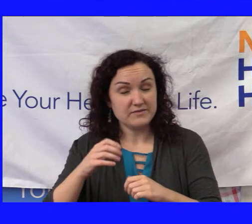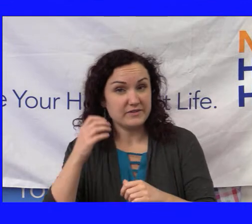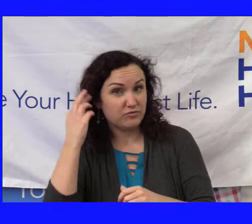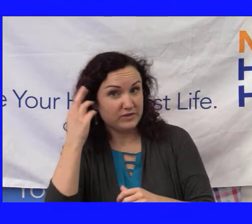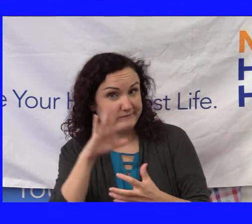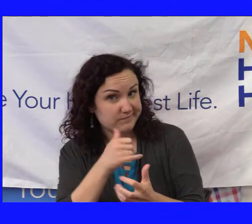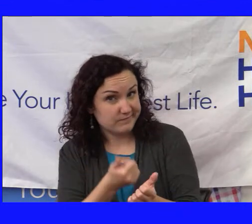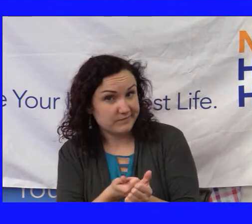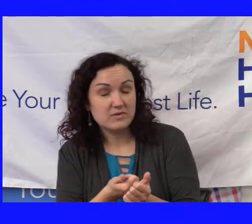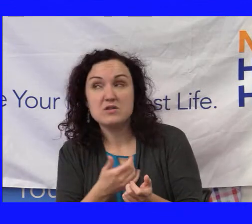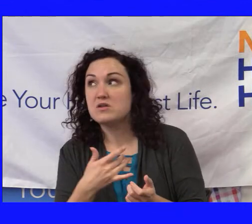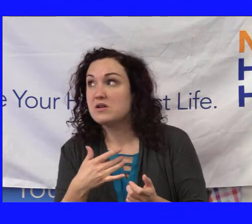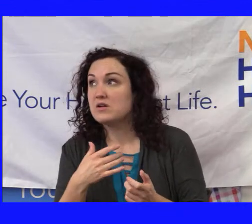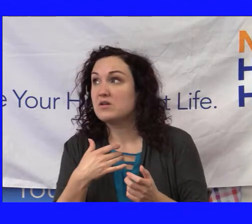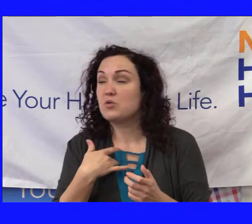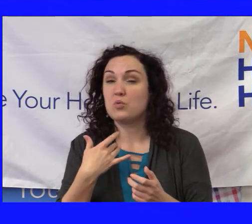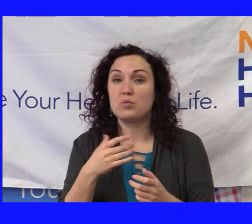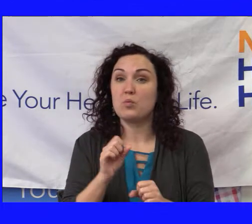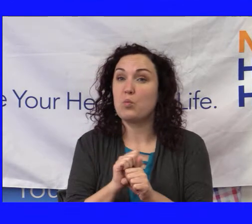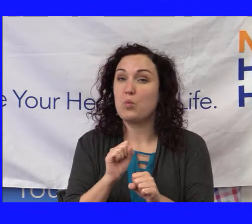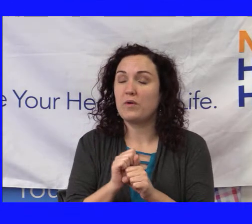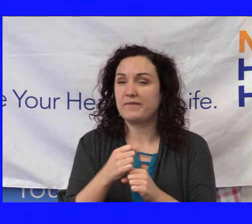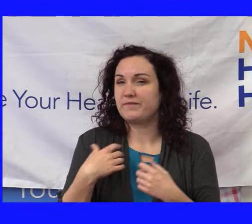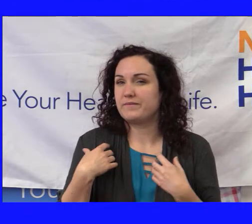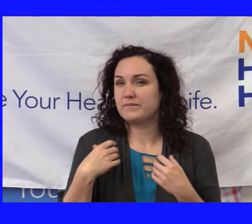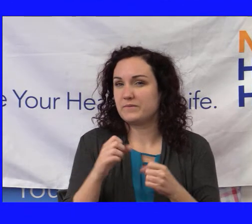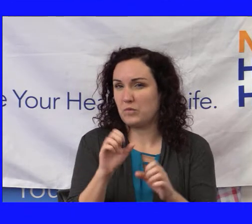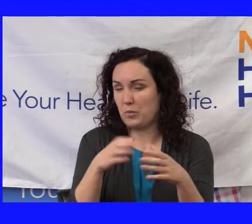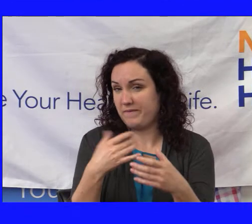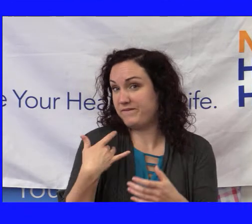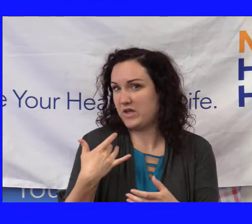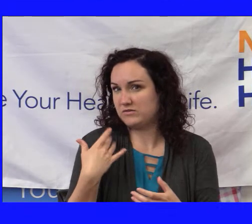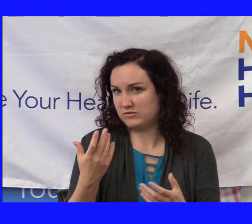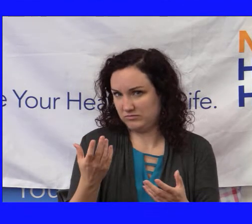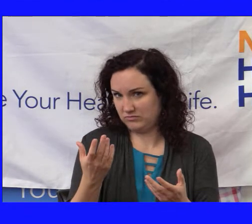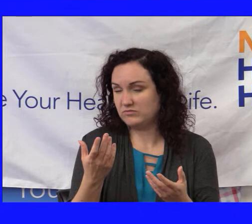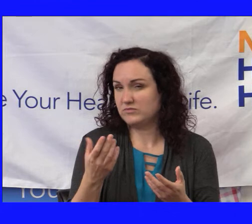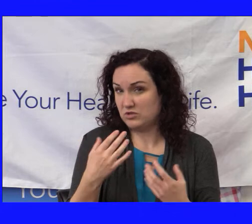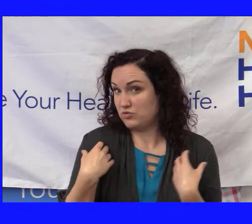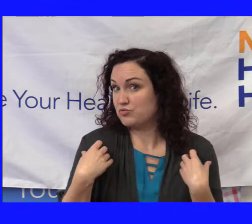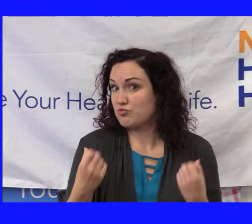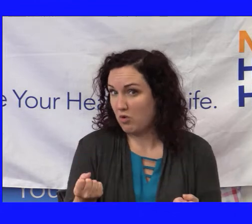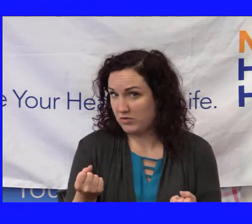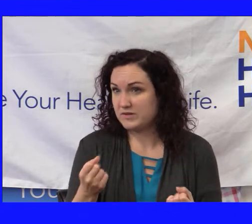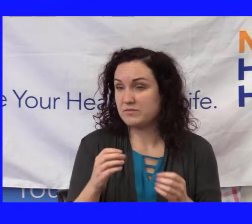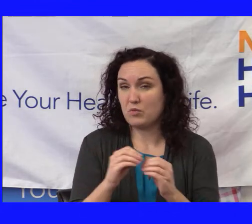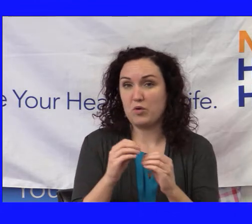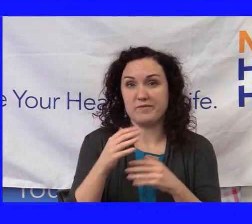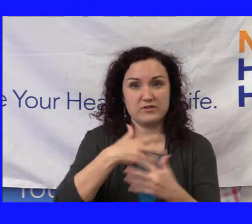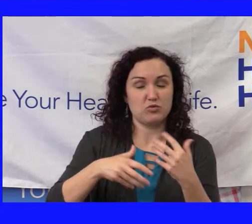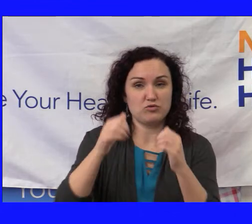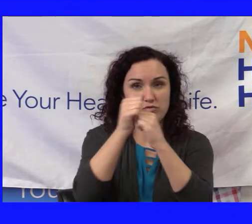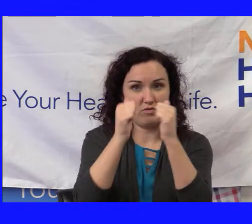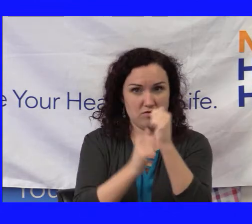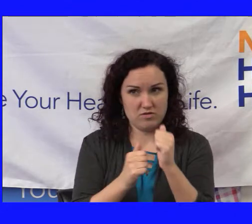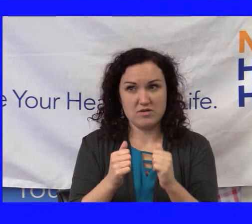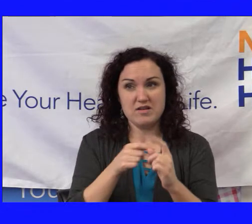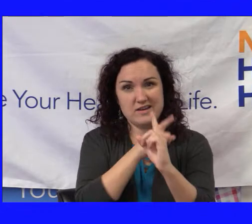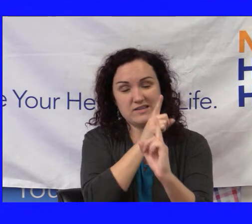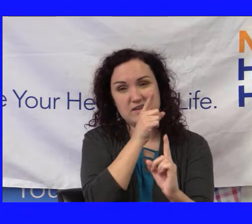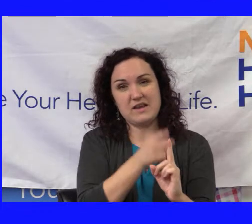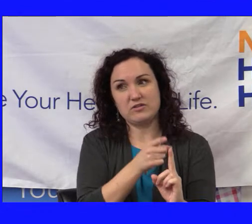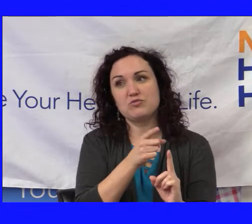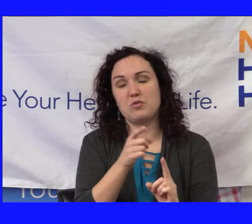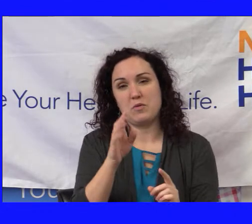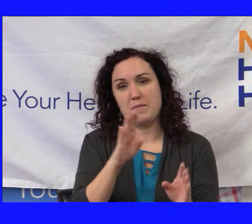felt strongly that the inclusion of subjective race, which is a social construct, as an objective biological proxy for